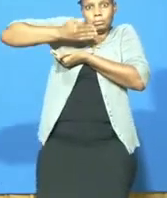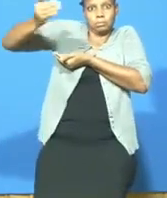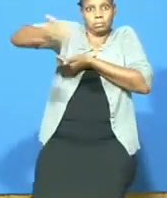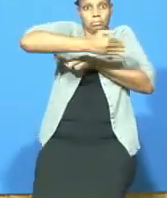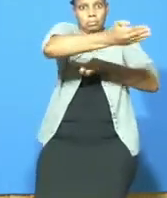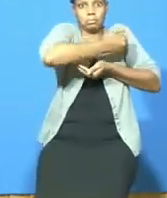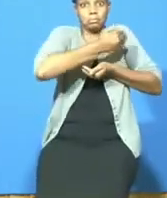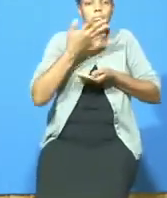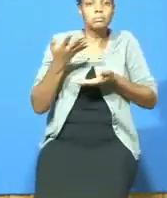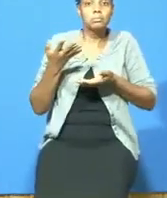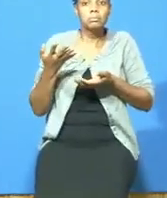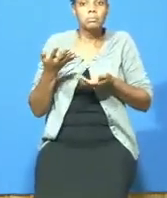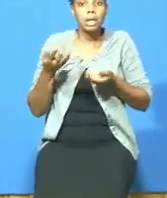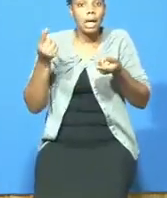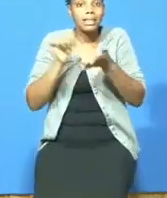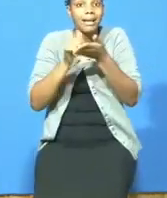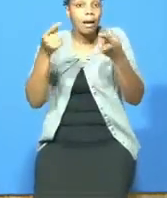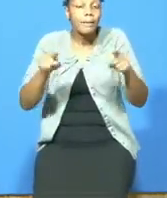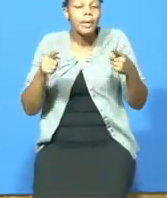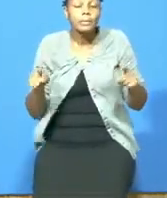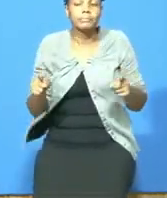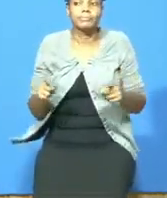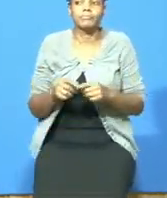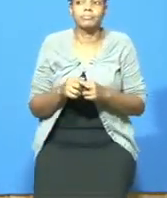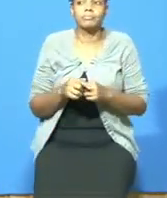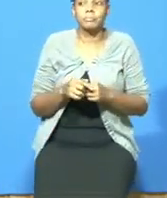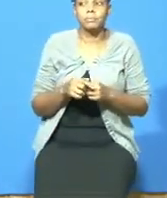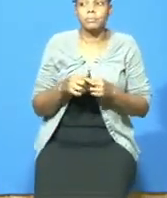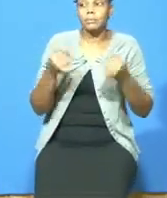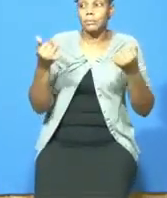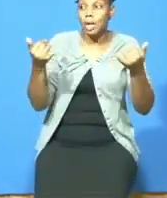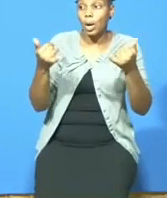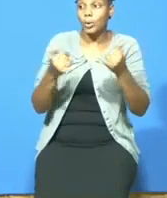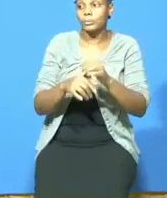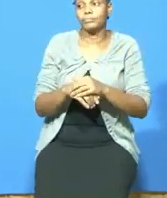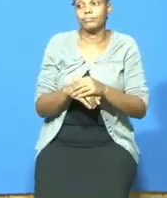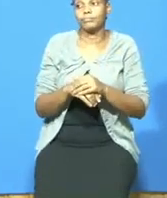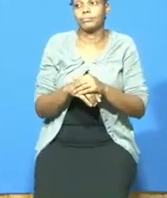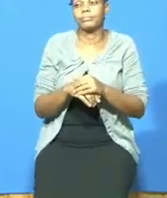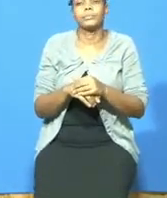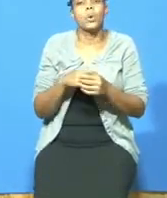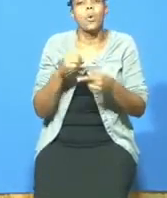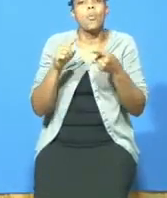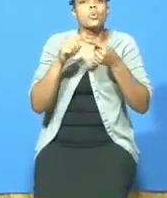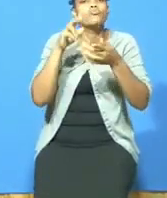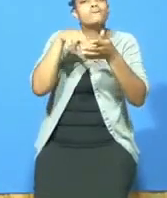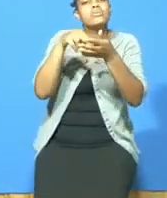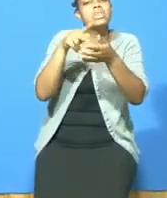There's a gathering going. As a matter of fact, in